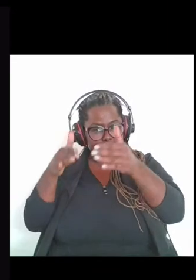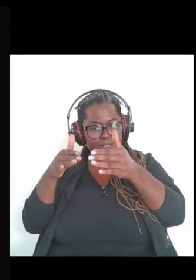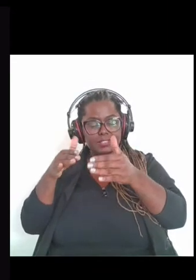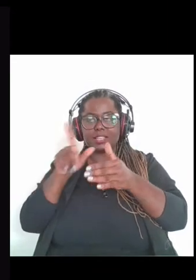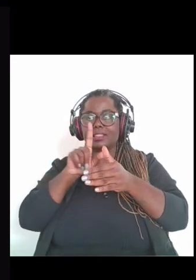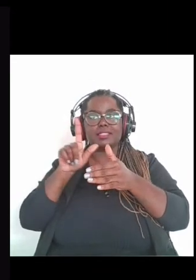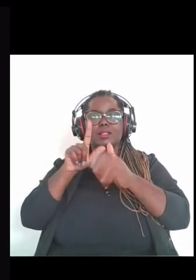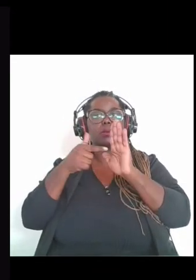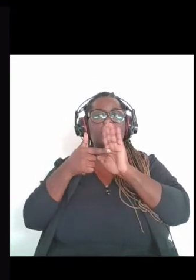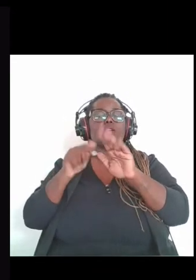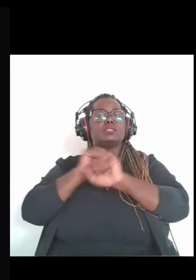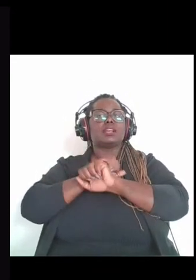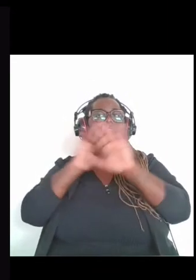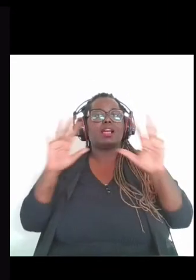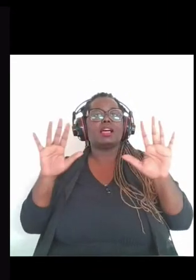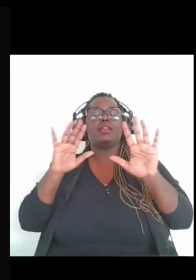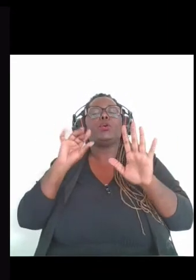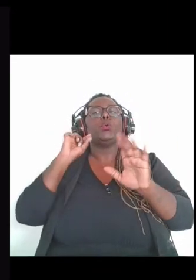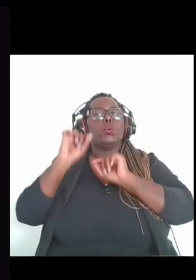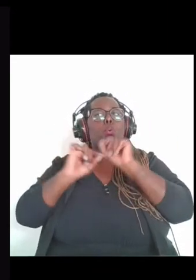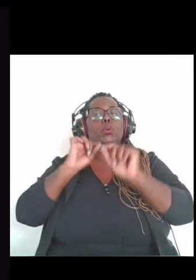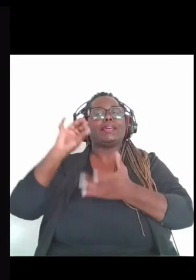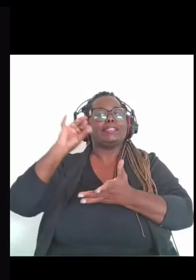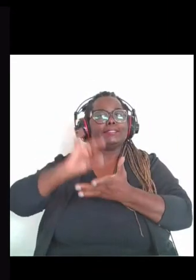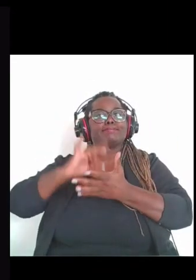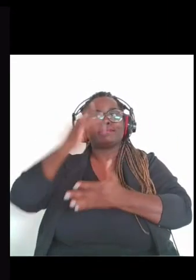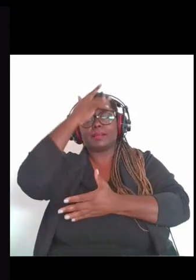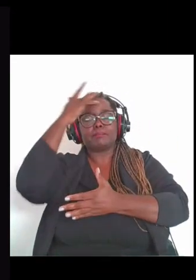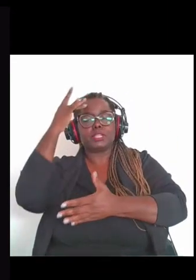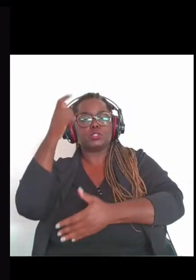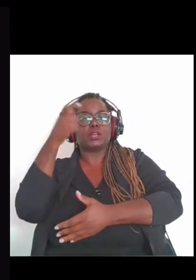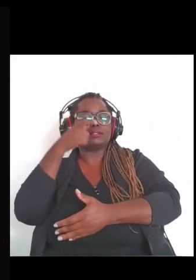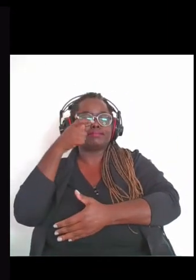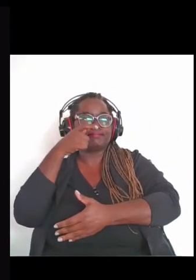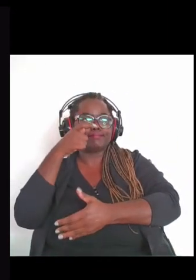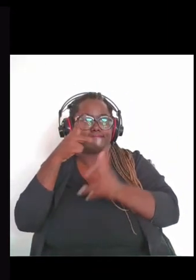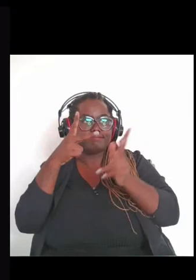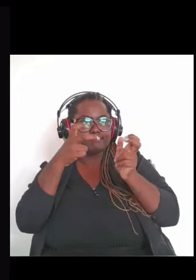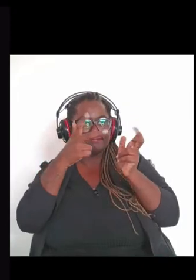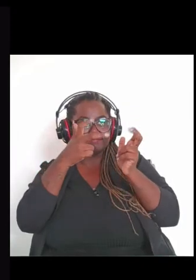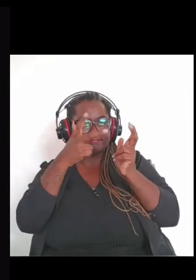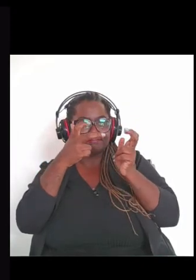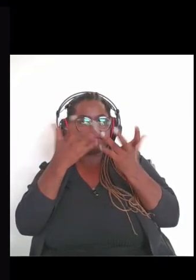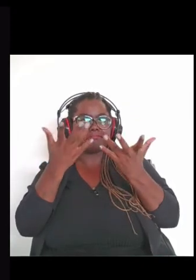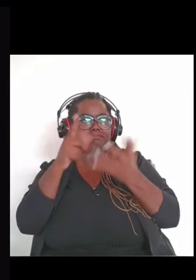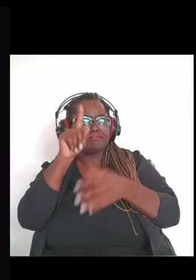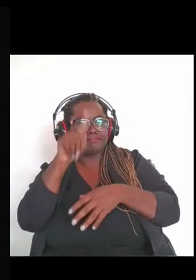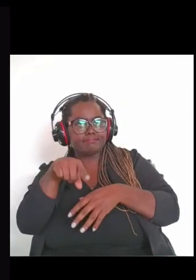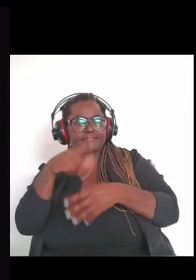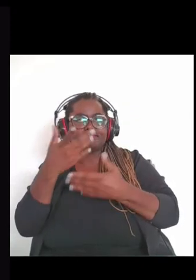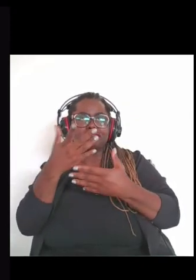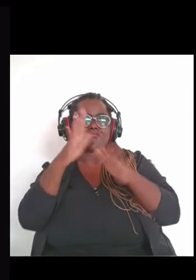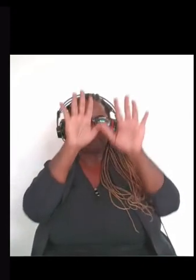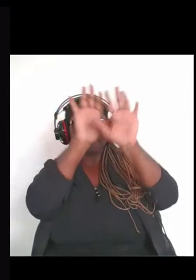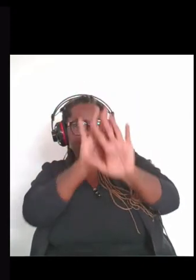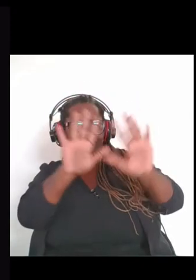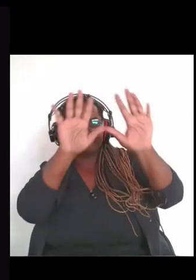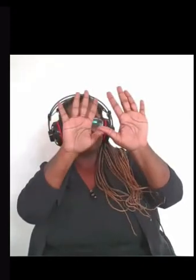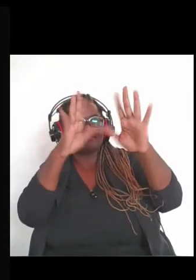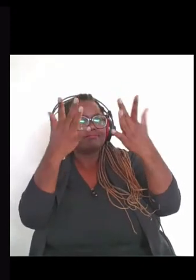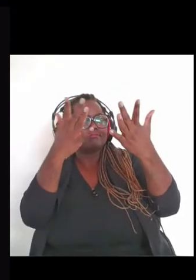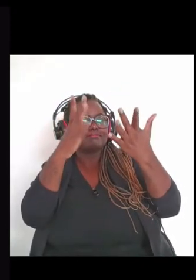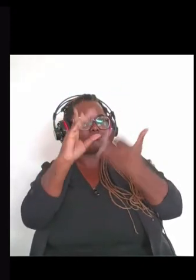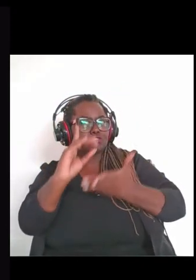looking is this a god figure given the specific reference to Long Island's